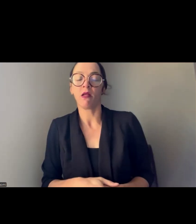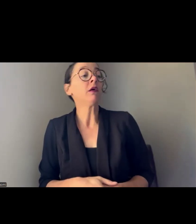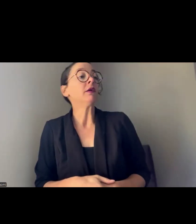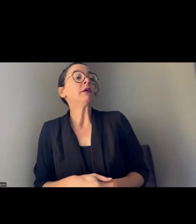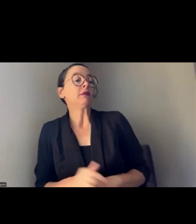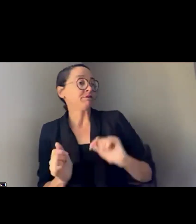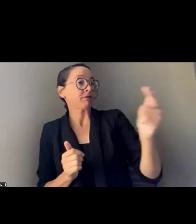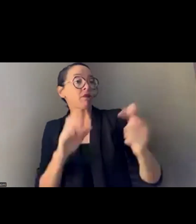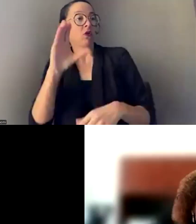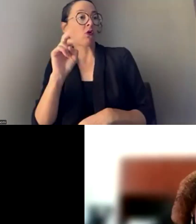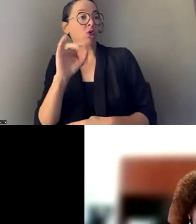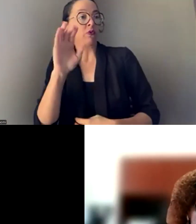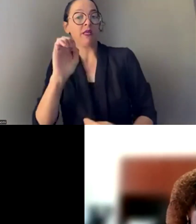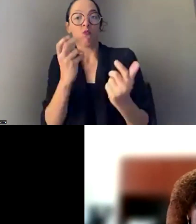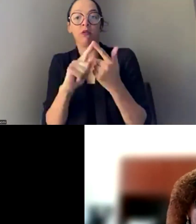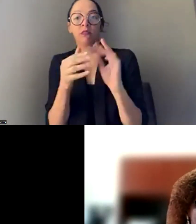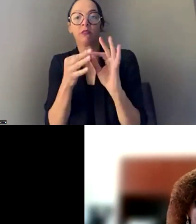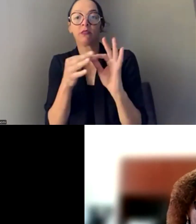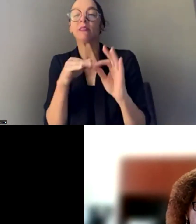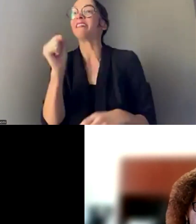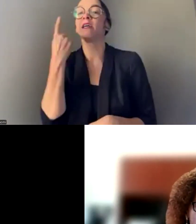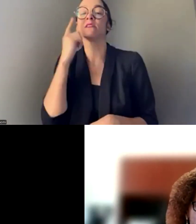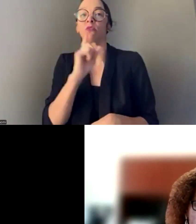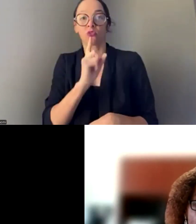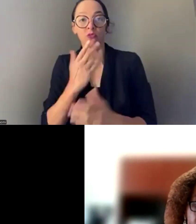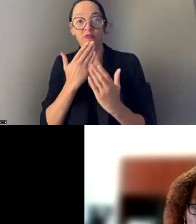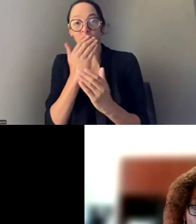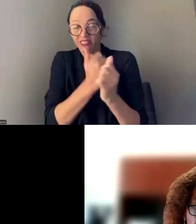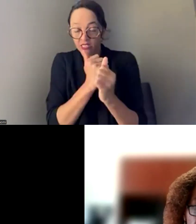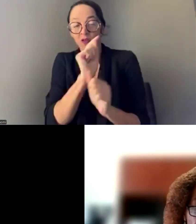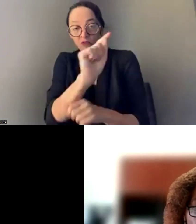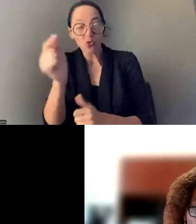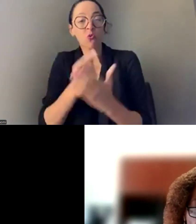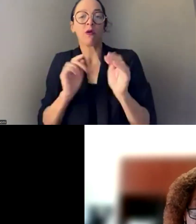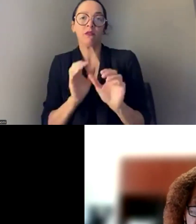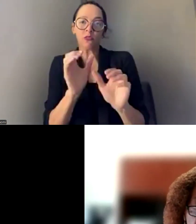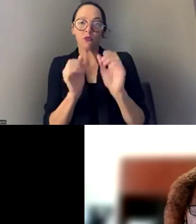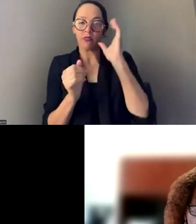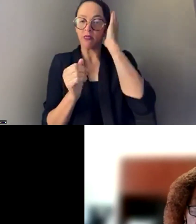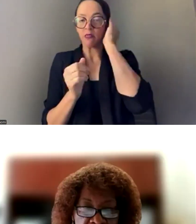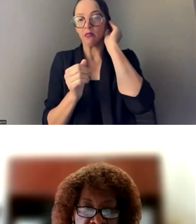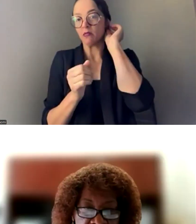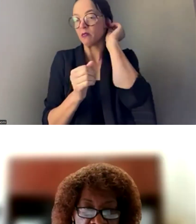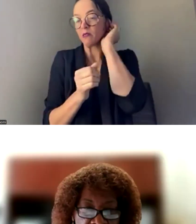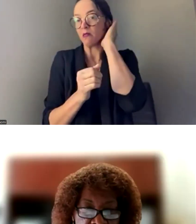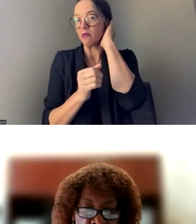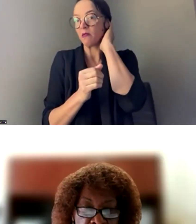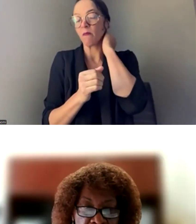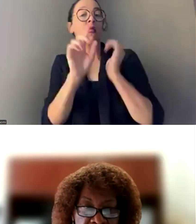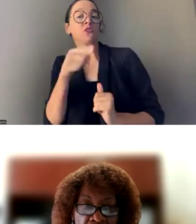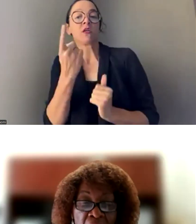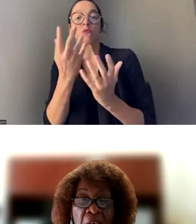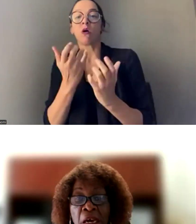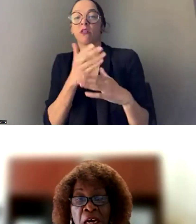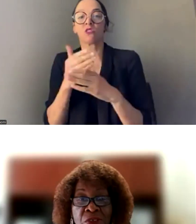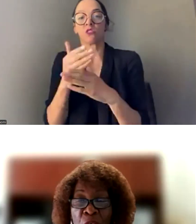sure. Thank you each and everyone for all you're doing. I just wanted to share, I'm at Senior Network Services as a program